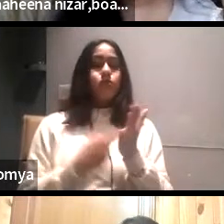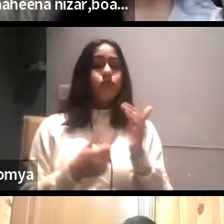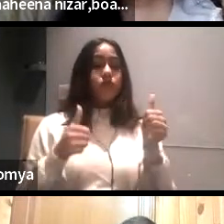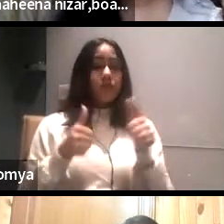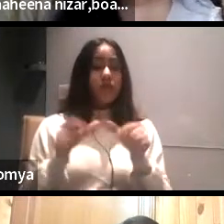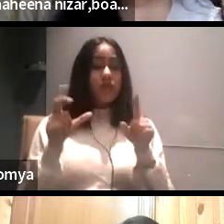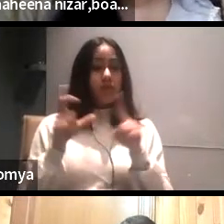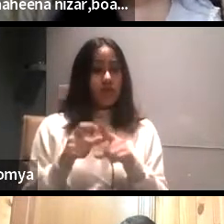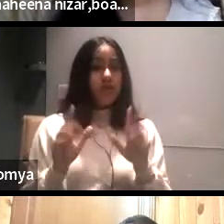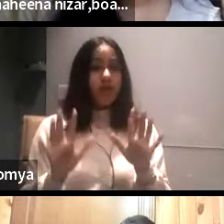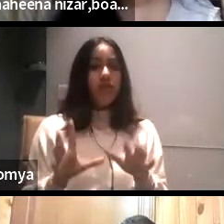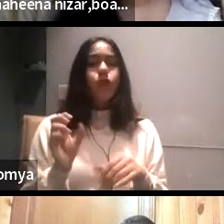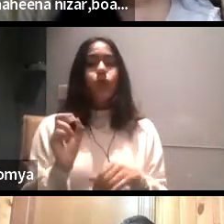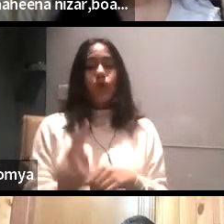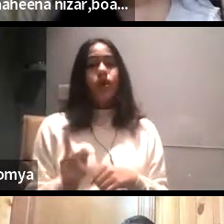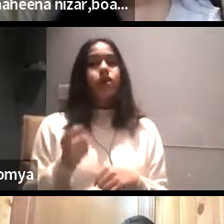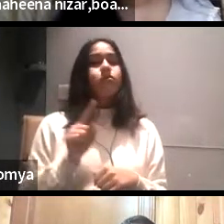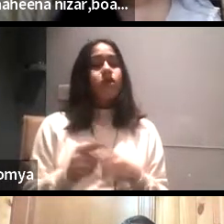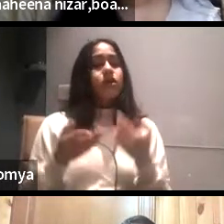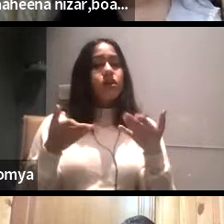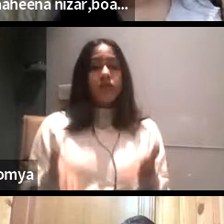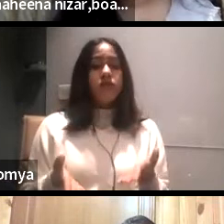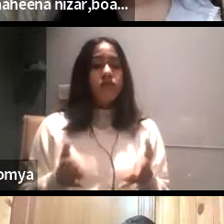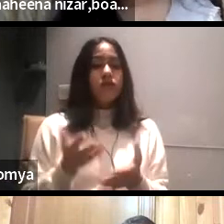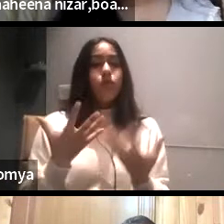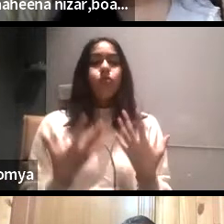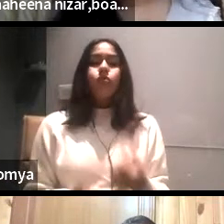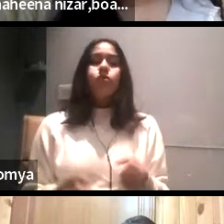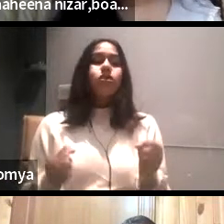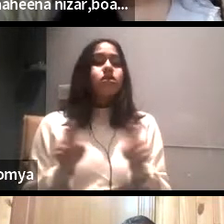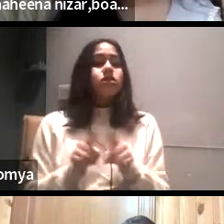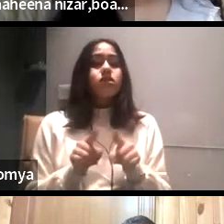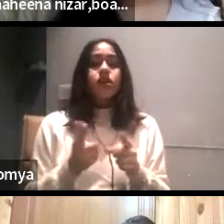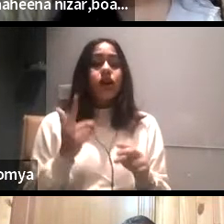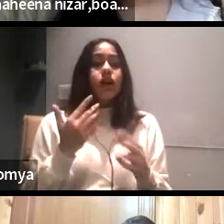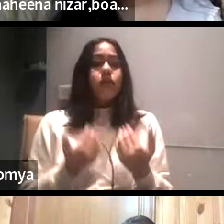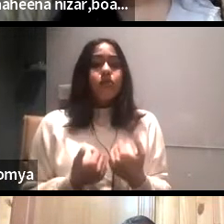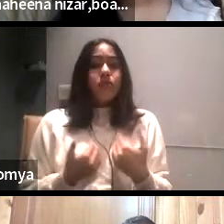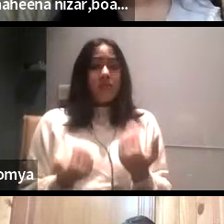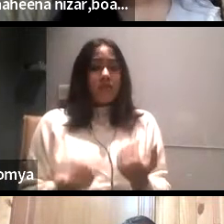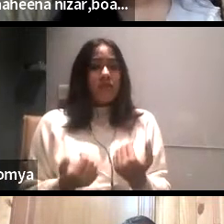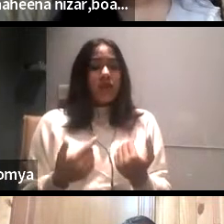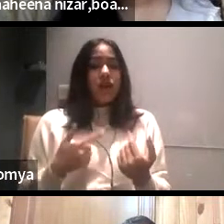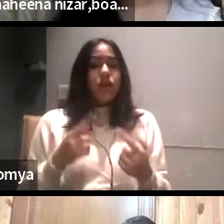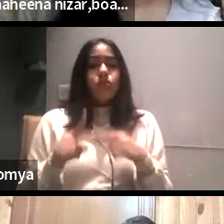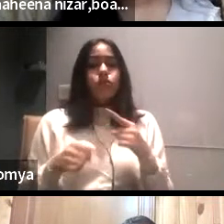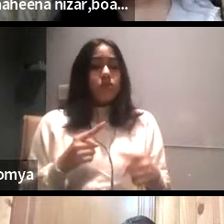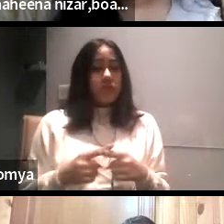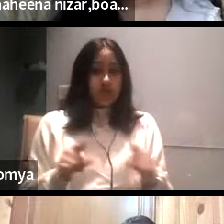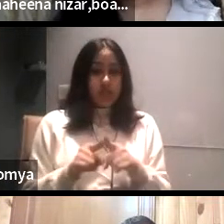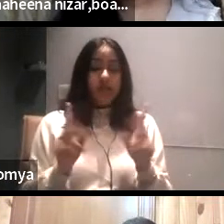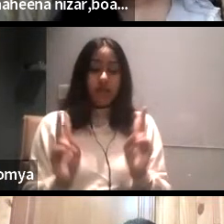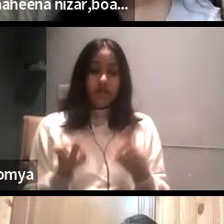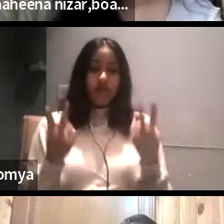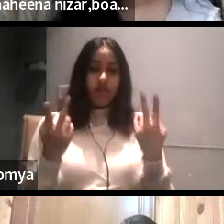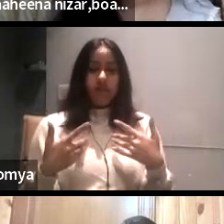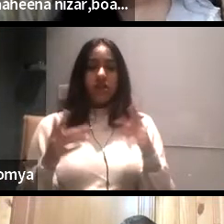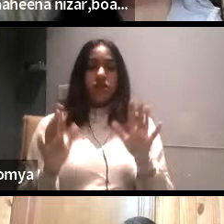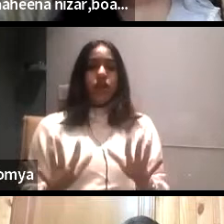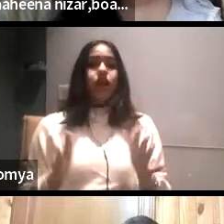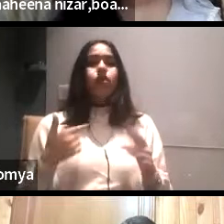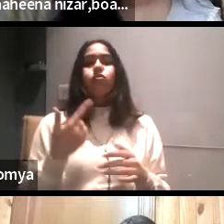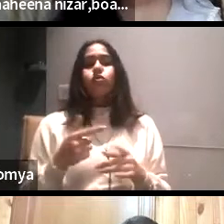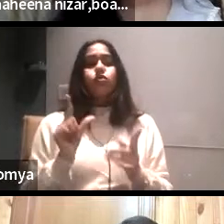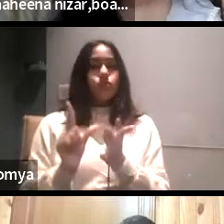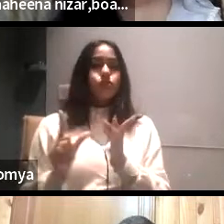service. Okay, now today, what we want to hear now, my little bit what I'm talking about is different because I'm a